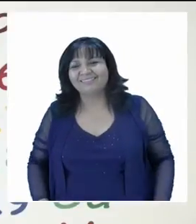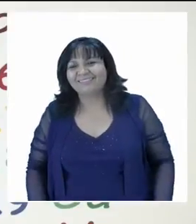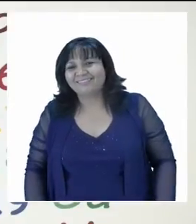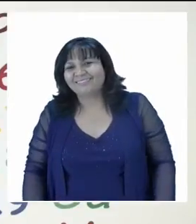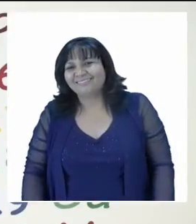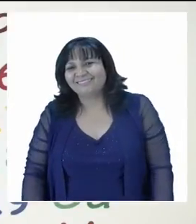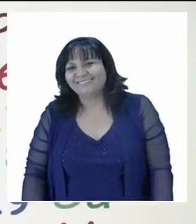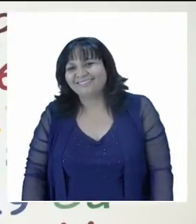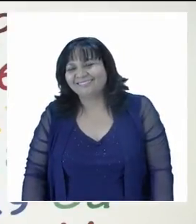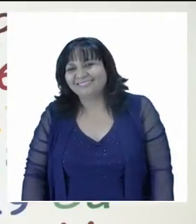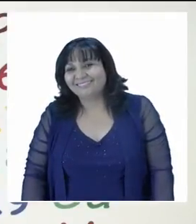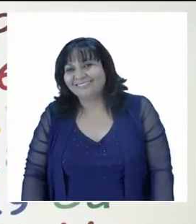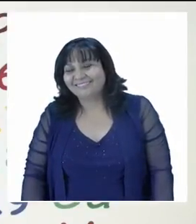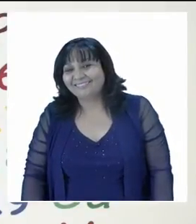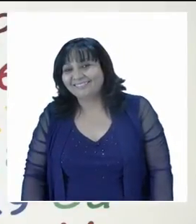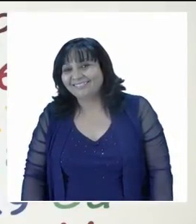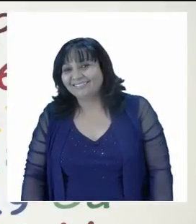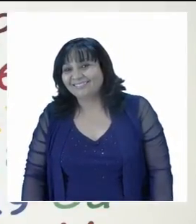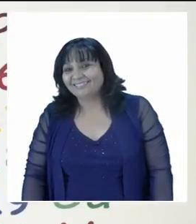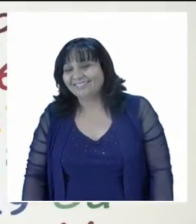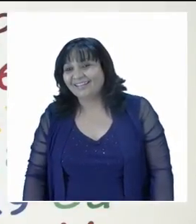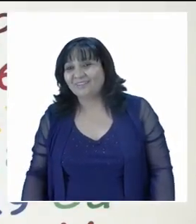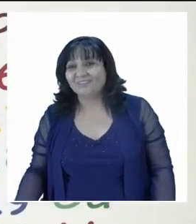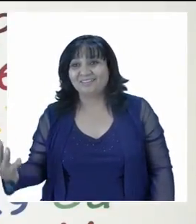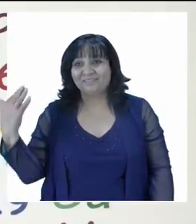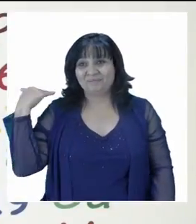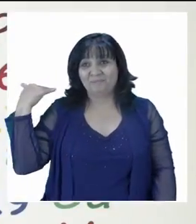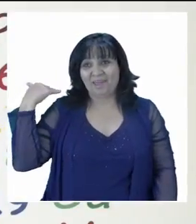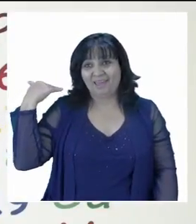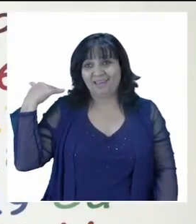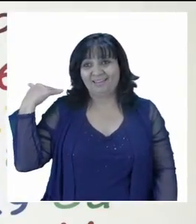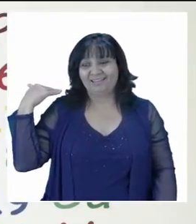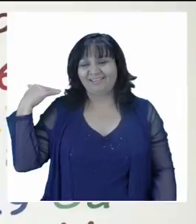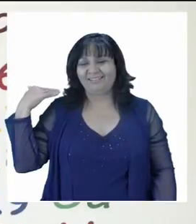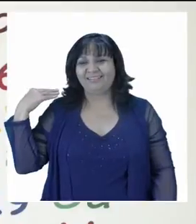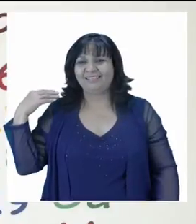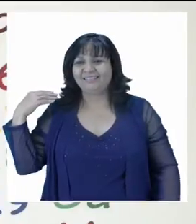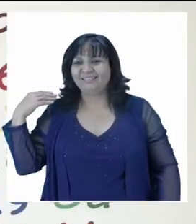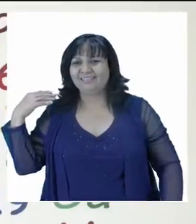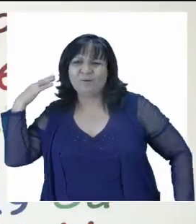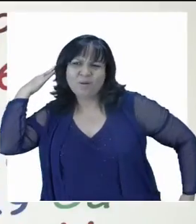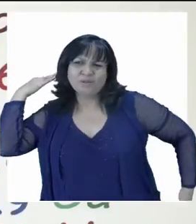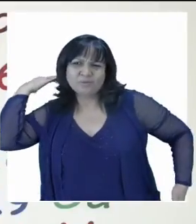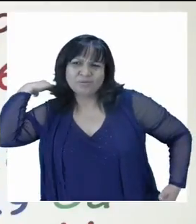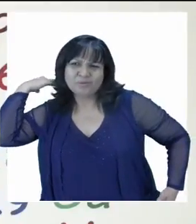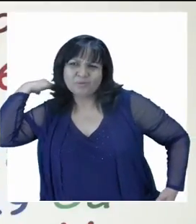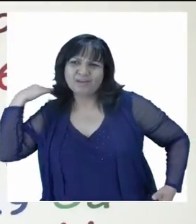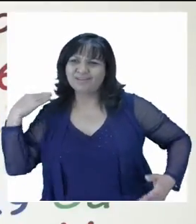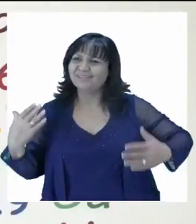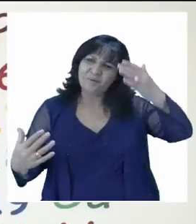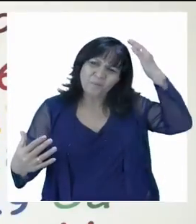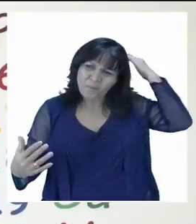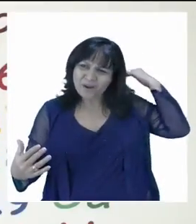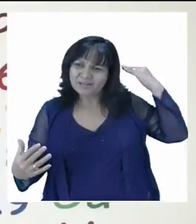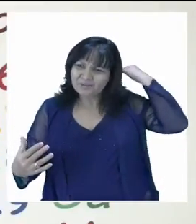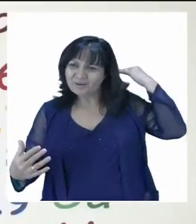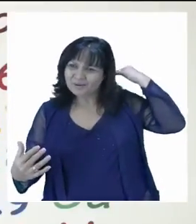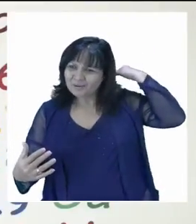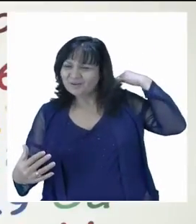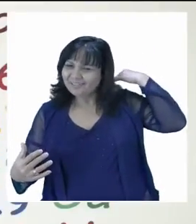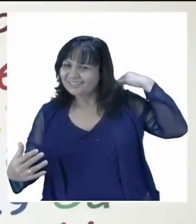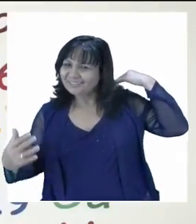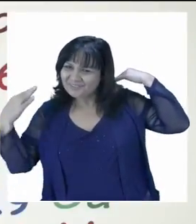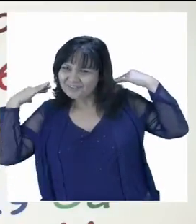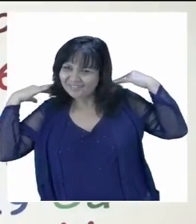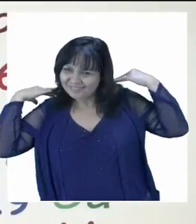wash, wash, wash. Let's turn around and do our back. Wash, wash, wash, wash, wash, wash, wash, wash,